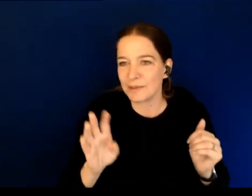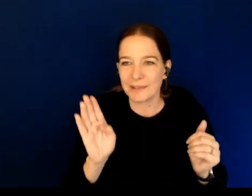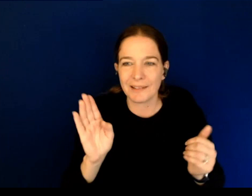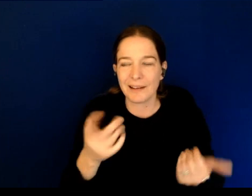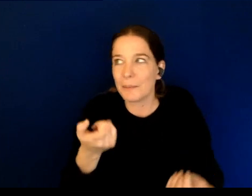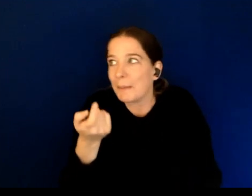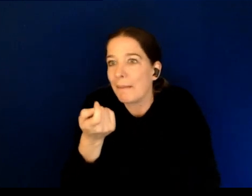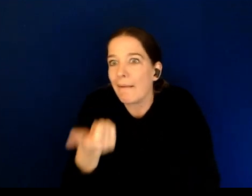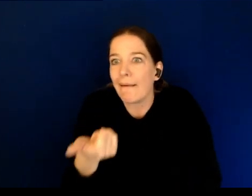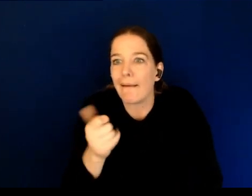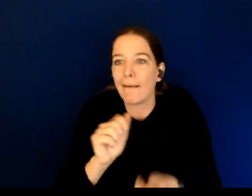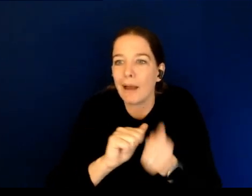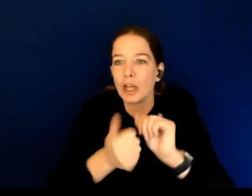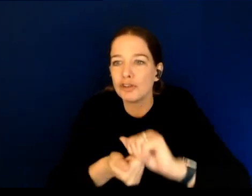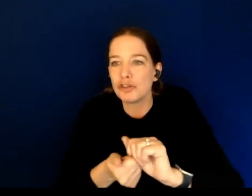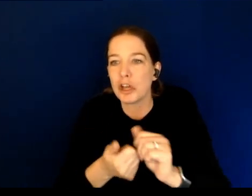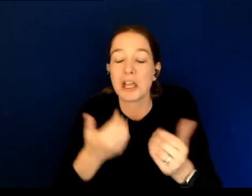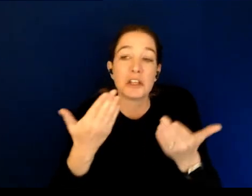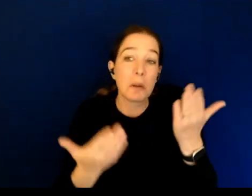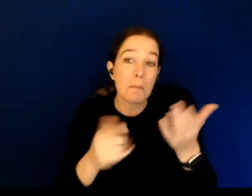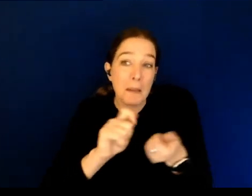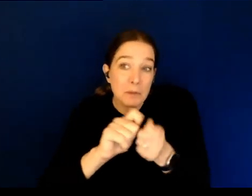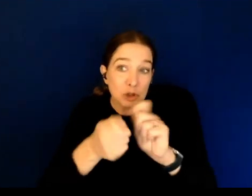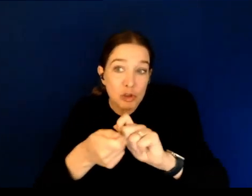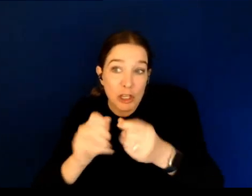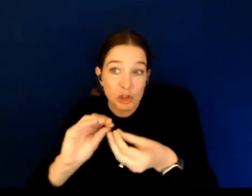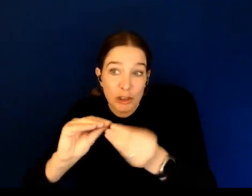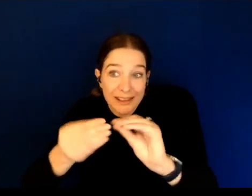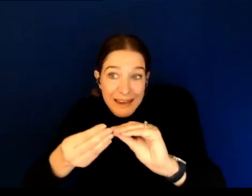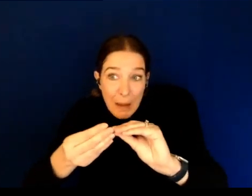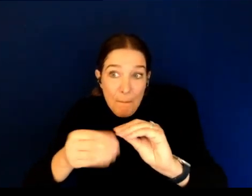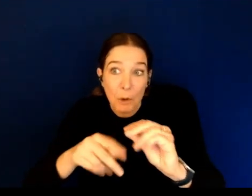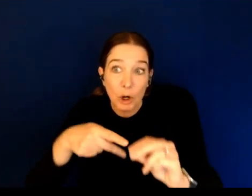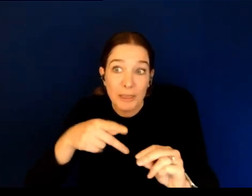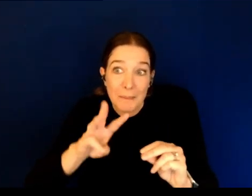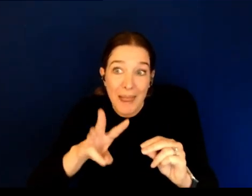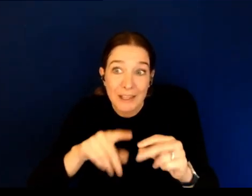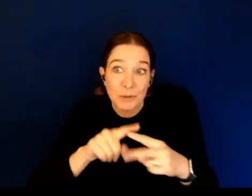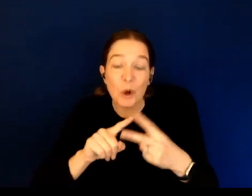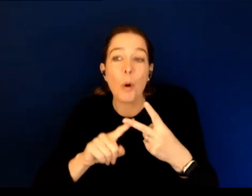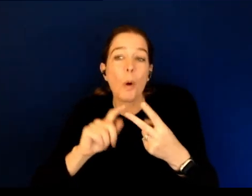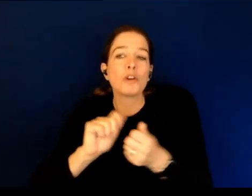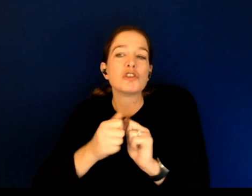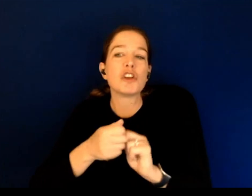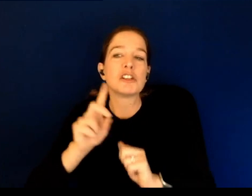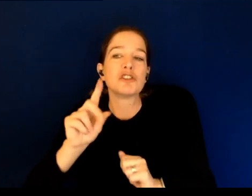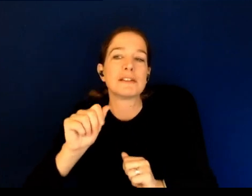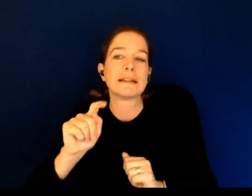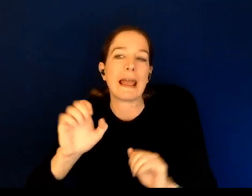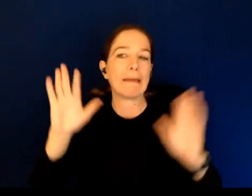changes, such as increasing a number in the password or changing the date.